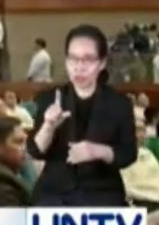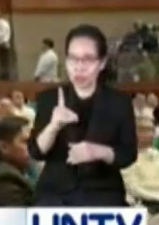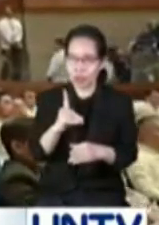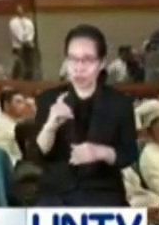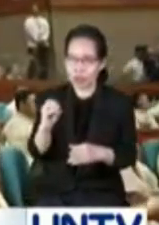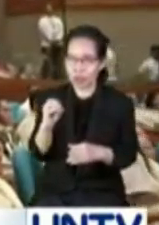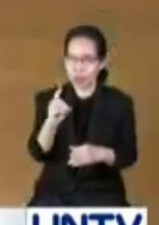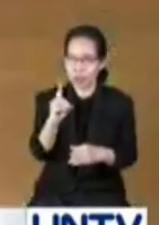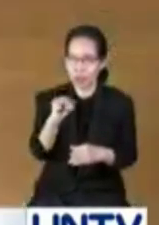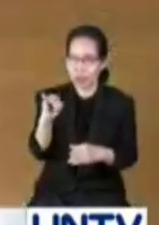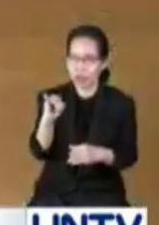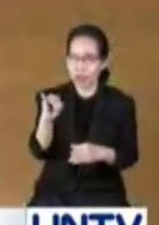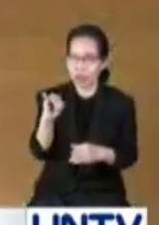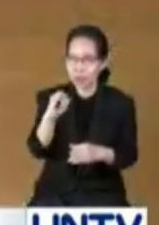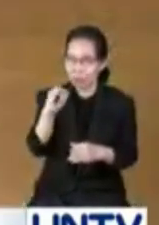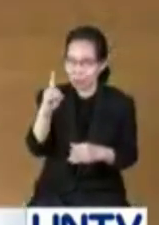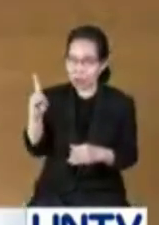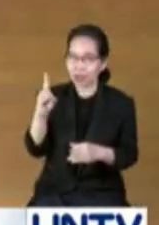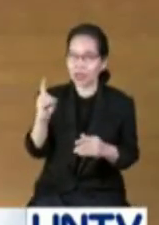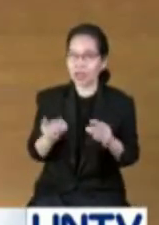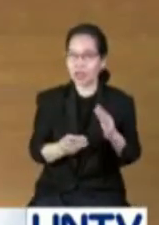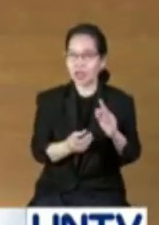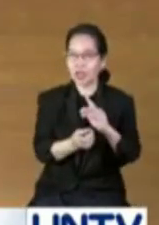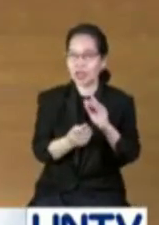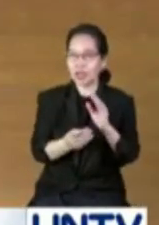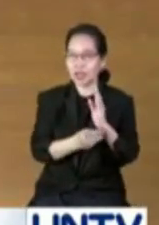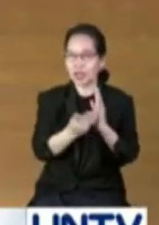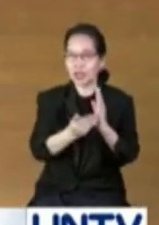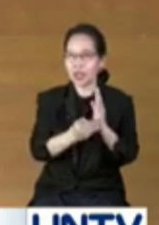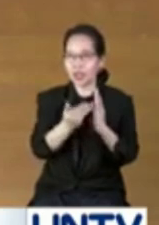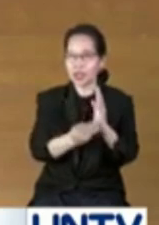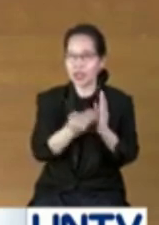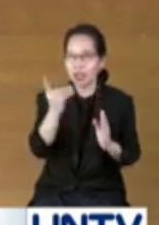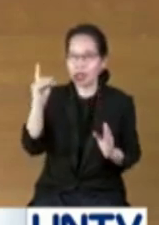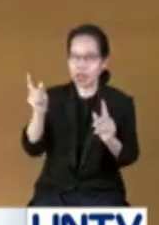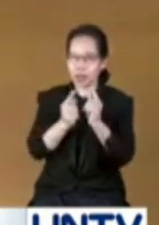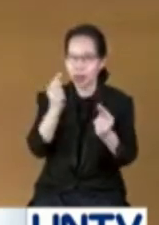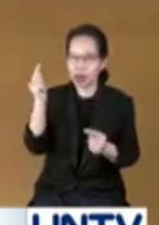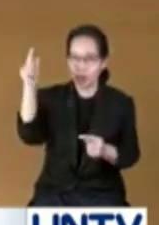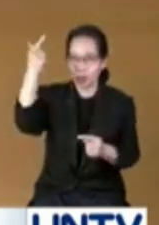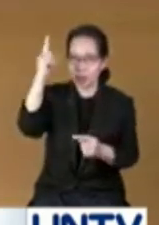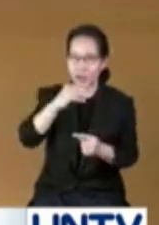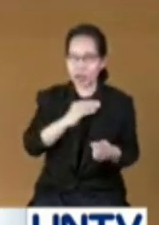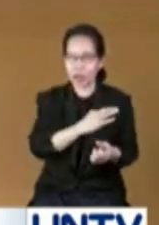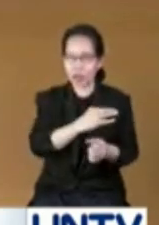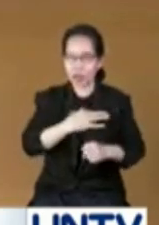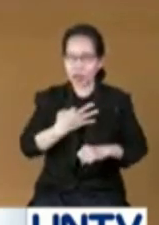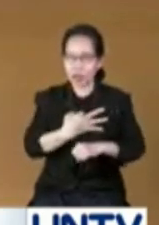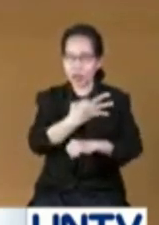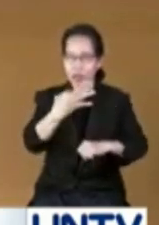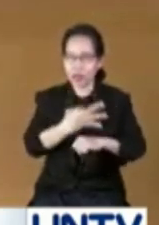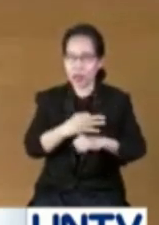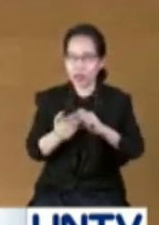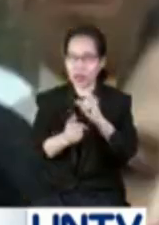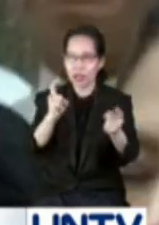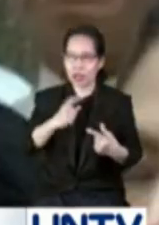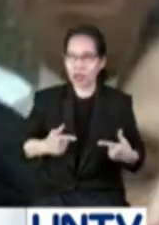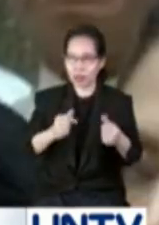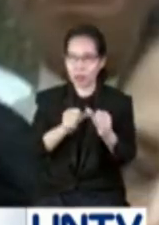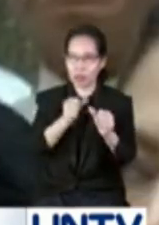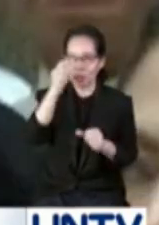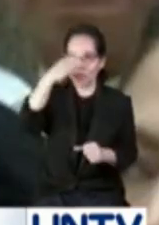of this digitally transformed network of government services. It will fundamentally change the lives of each Filipino.